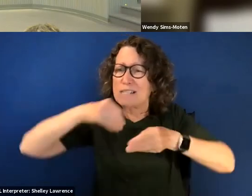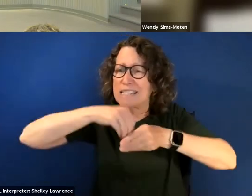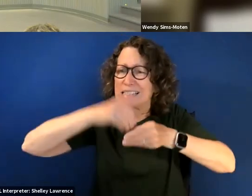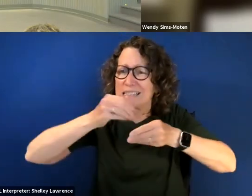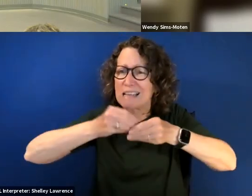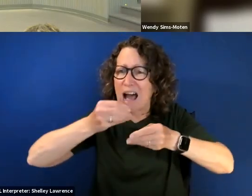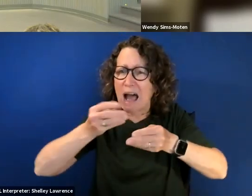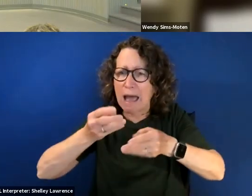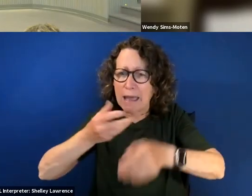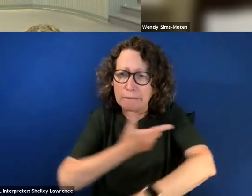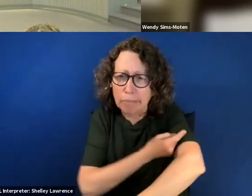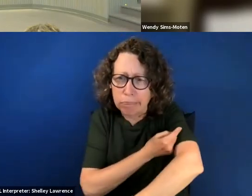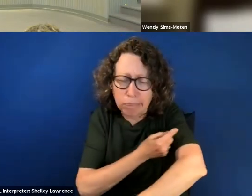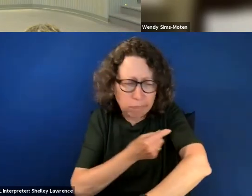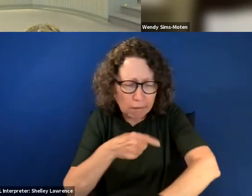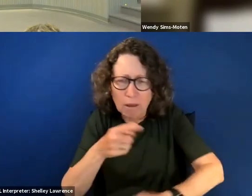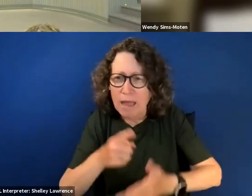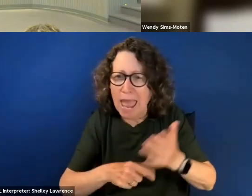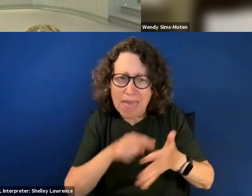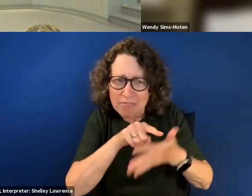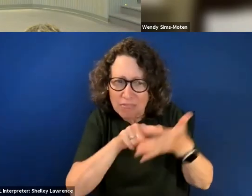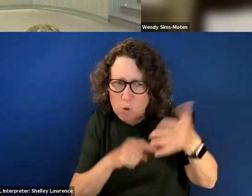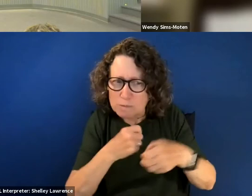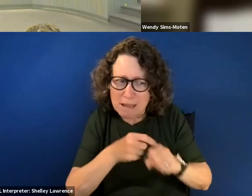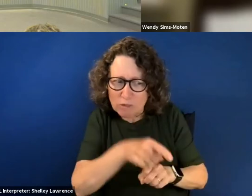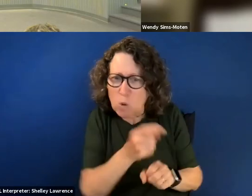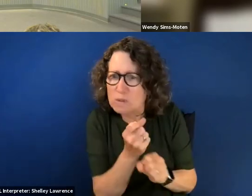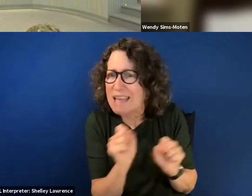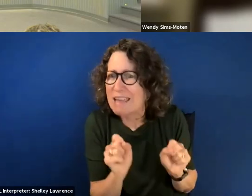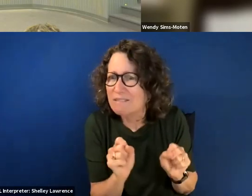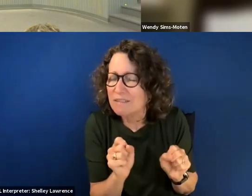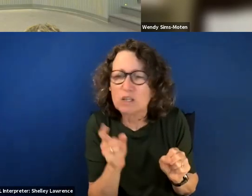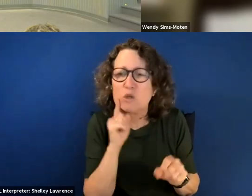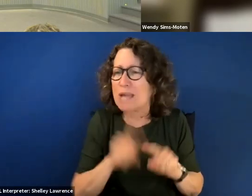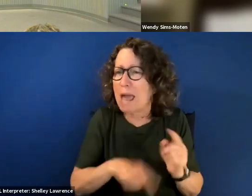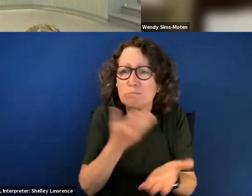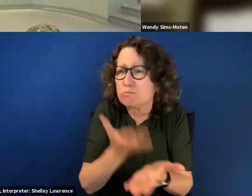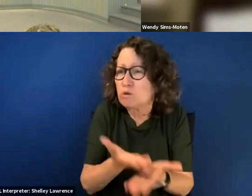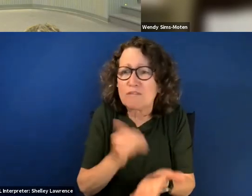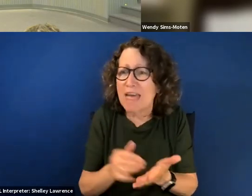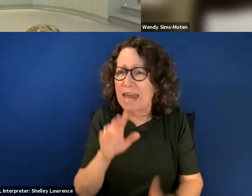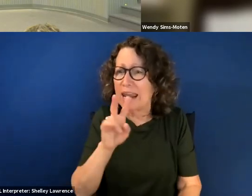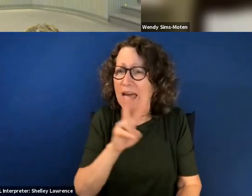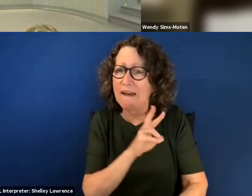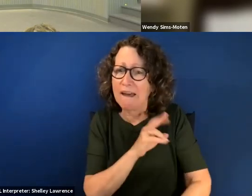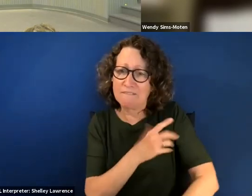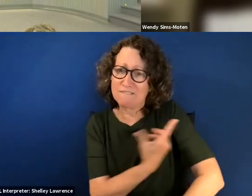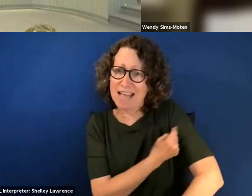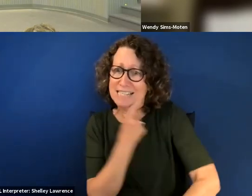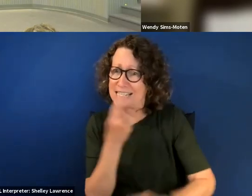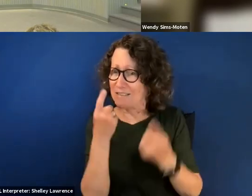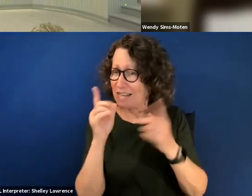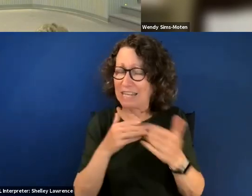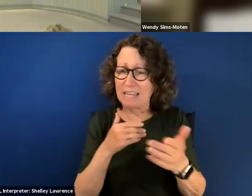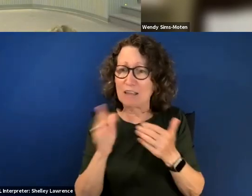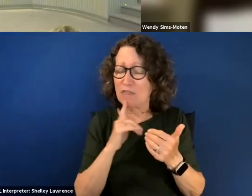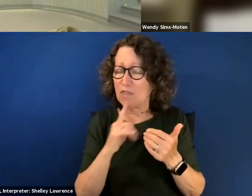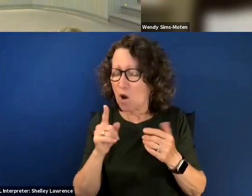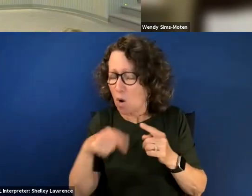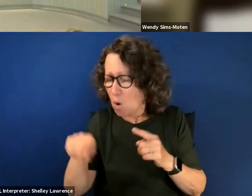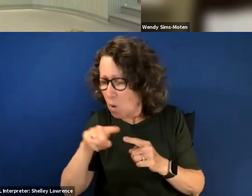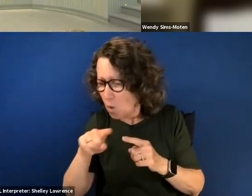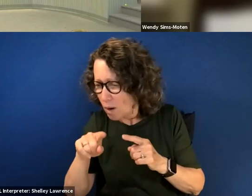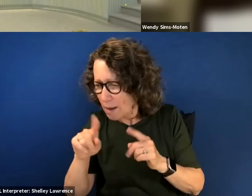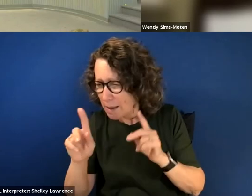vaccine and the facts that make those ingredients safe? You can prove that vaccine is effective when even the CDC is